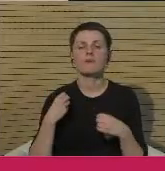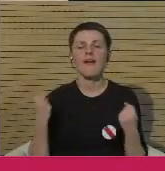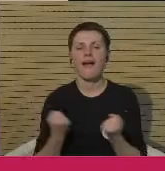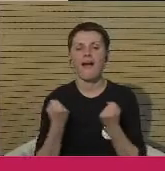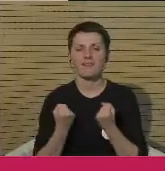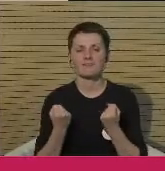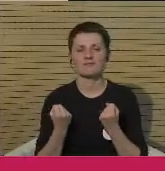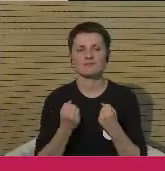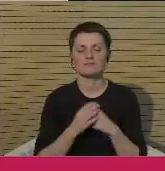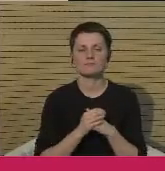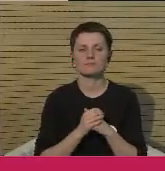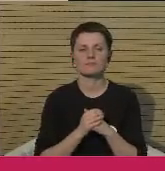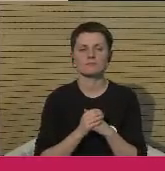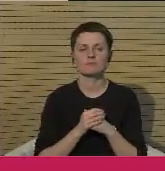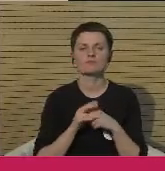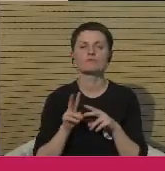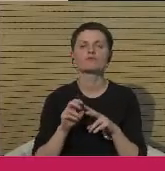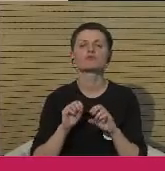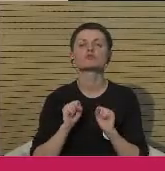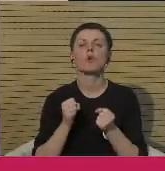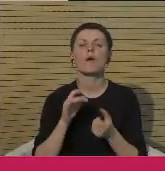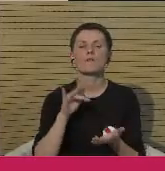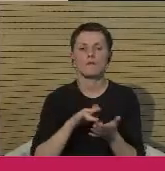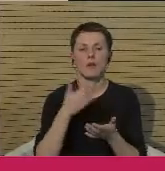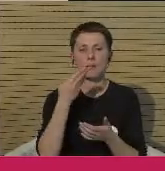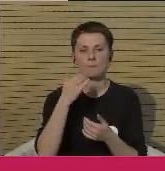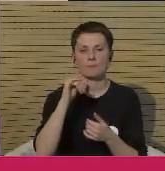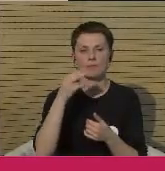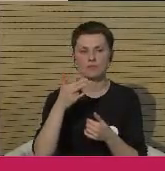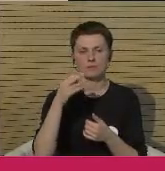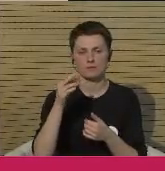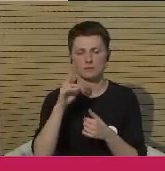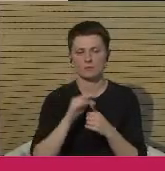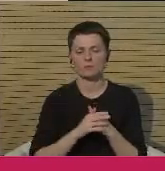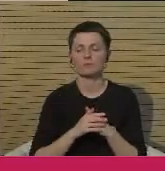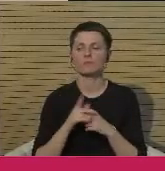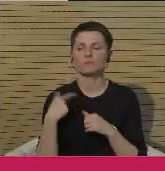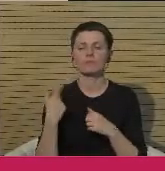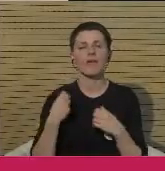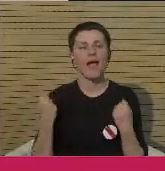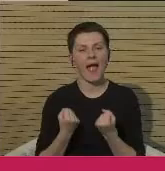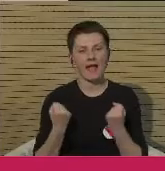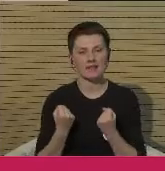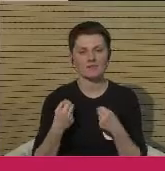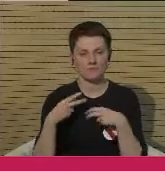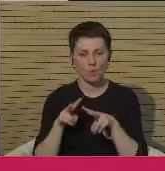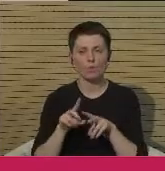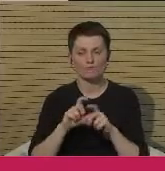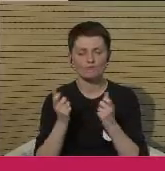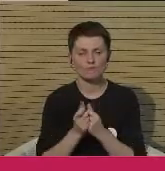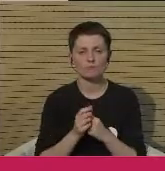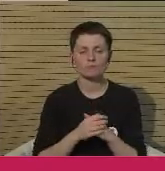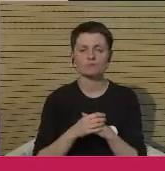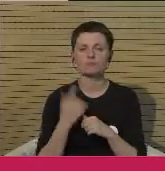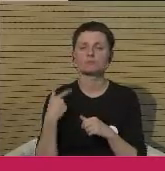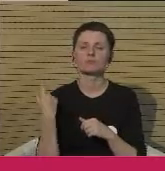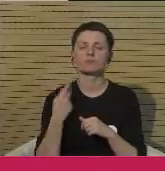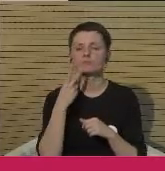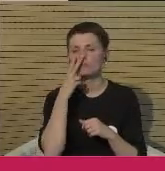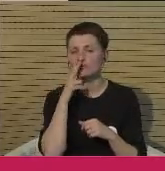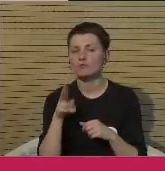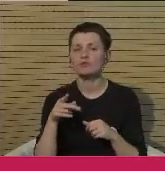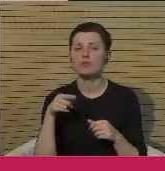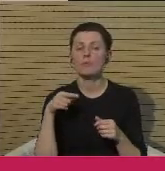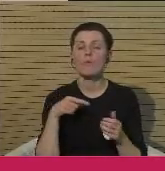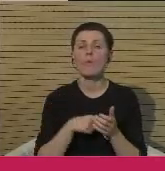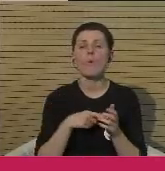Yulya and I, as active participants of those protests, of those events in Minsk, that we are part of